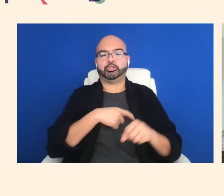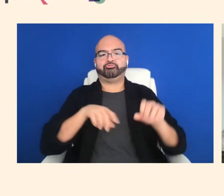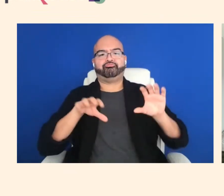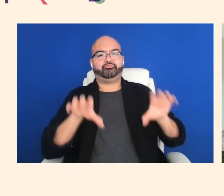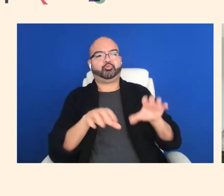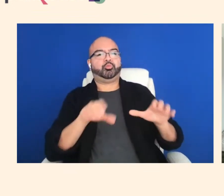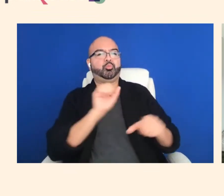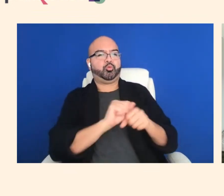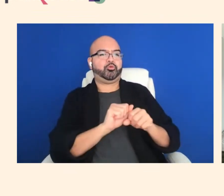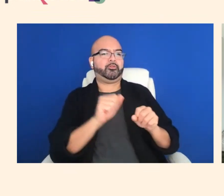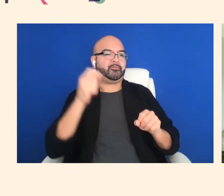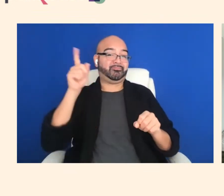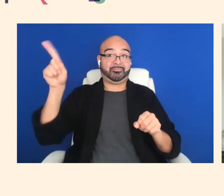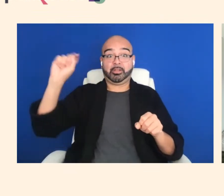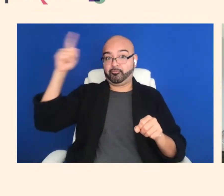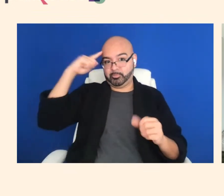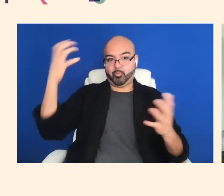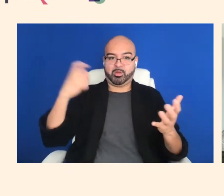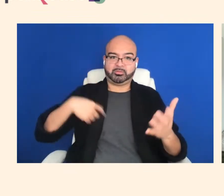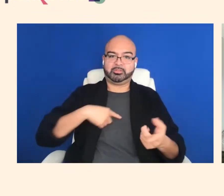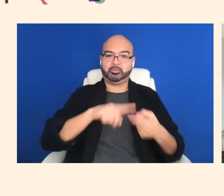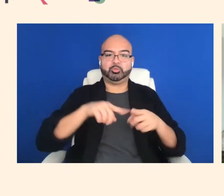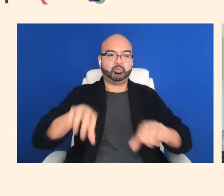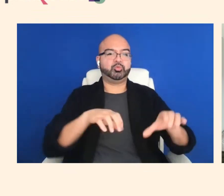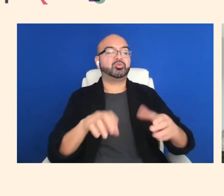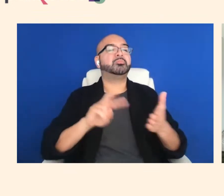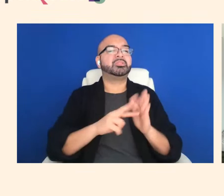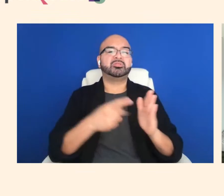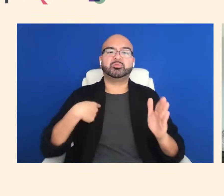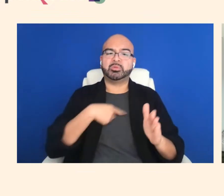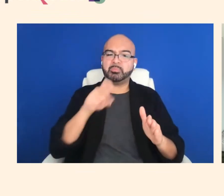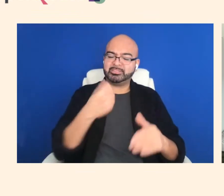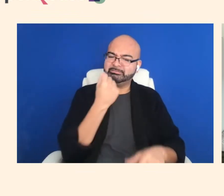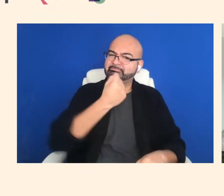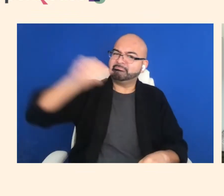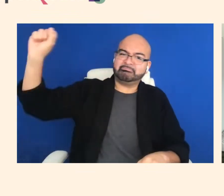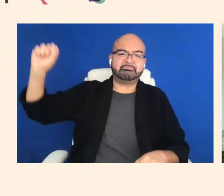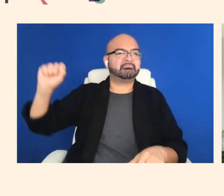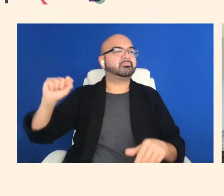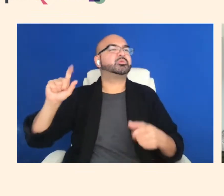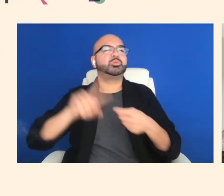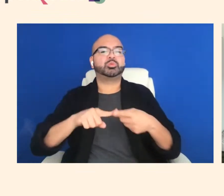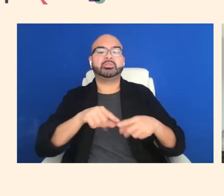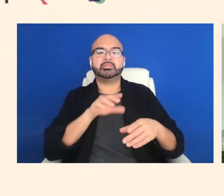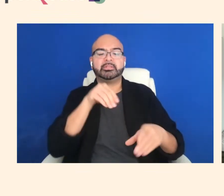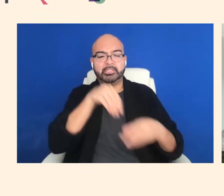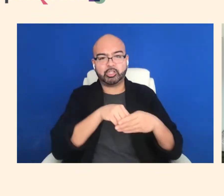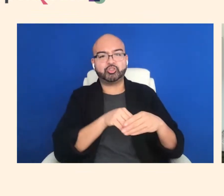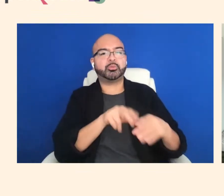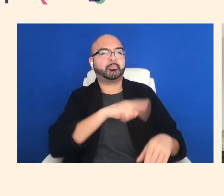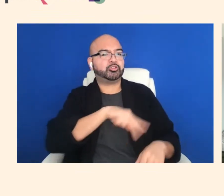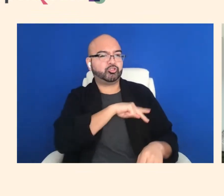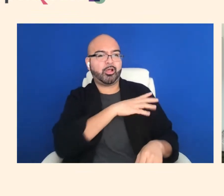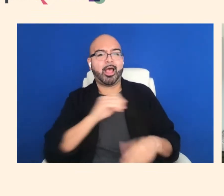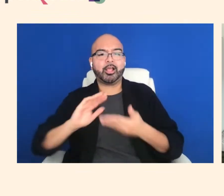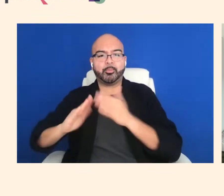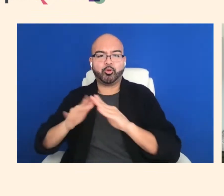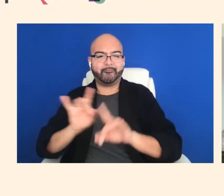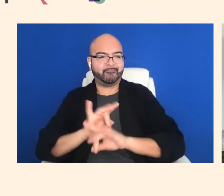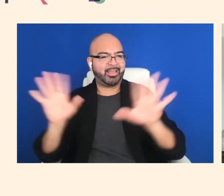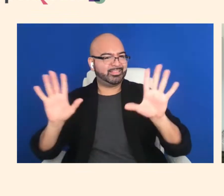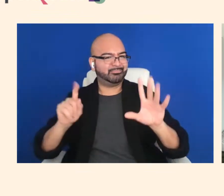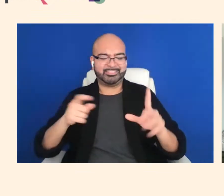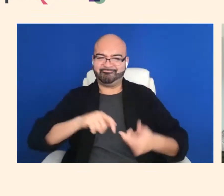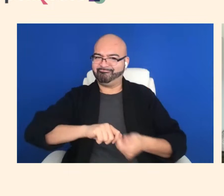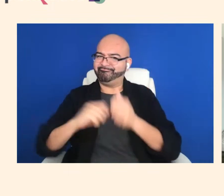a radical opposition to interpersonal and communal violence inside and out in order to